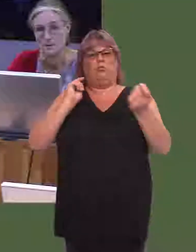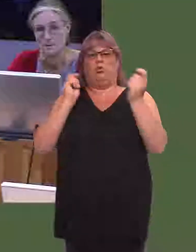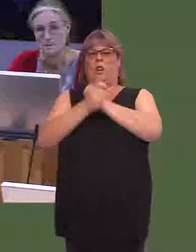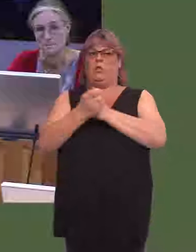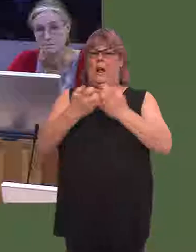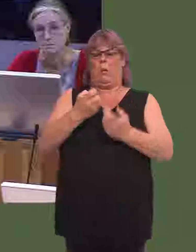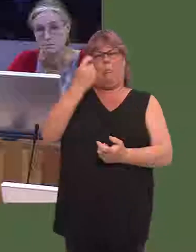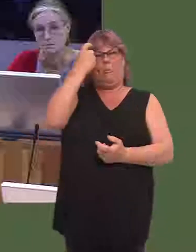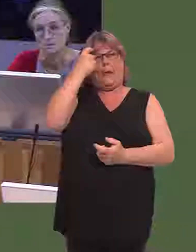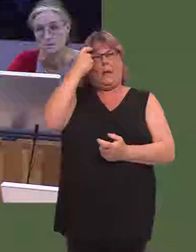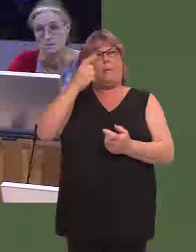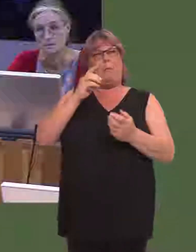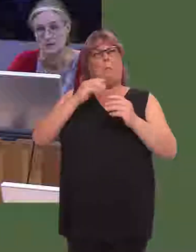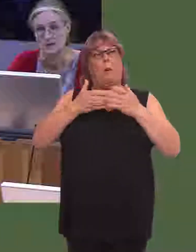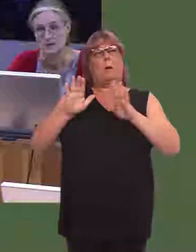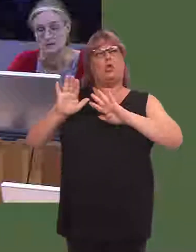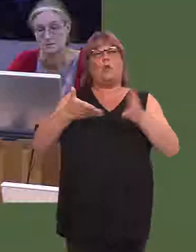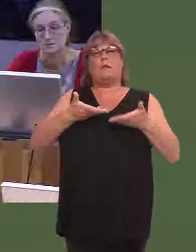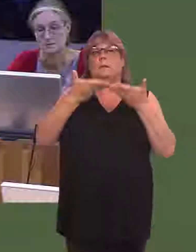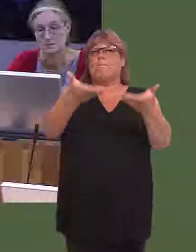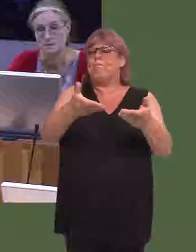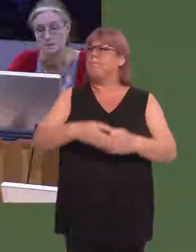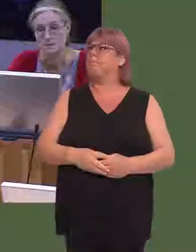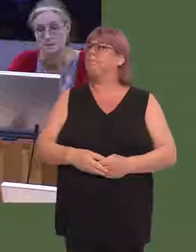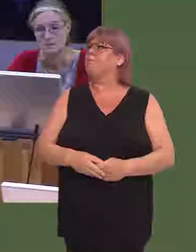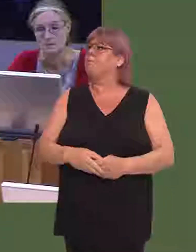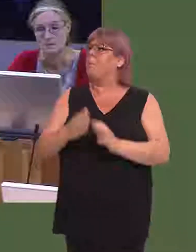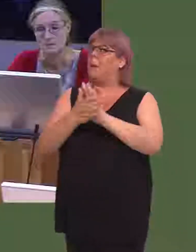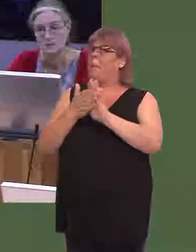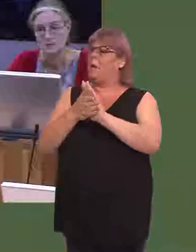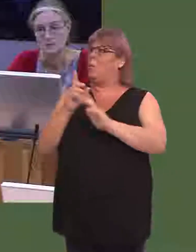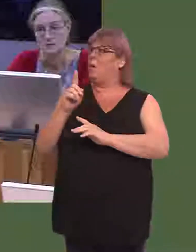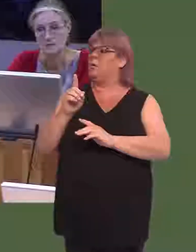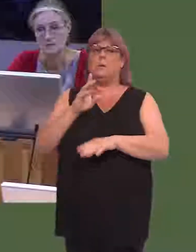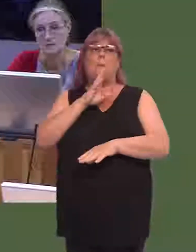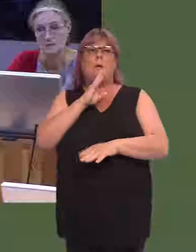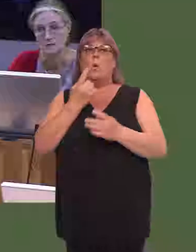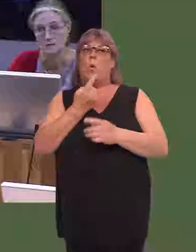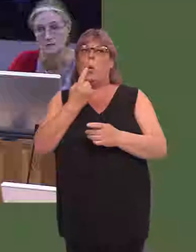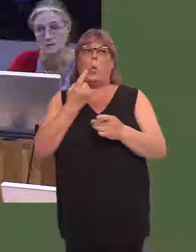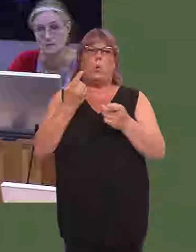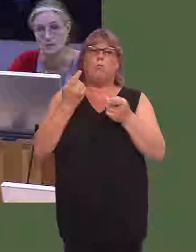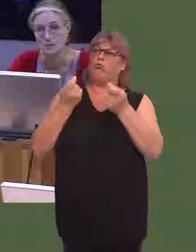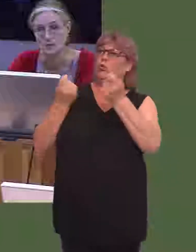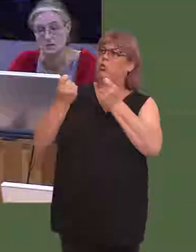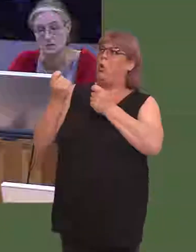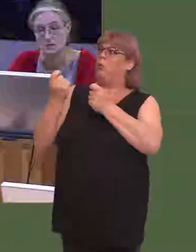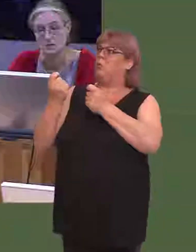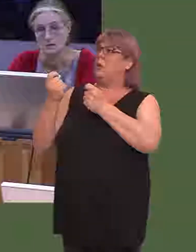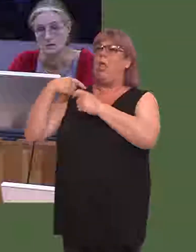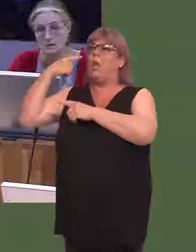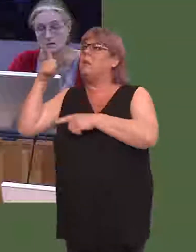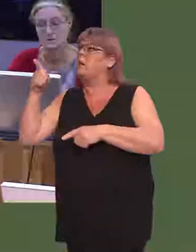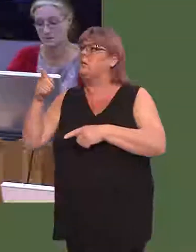fundamental rethink on how we deliver public services in Wales. The reality is that regardless of whomever is in power